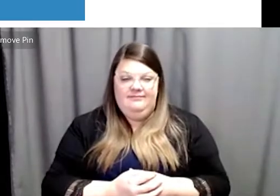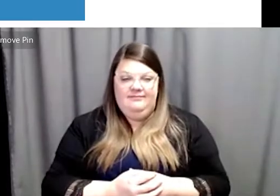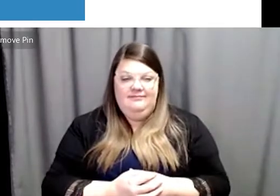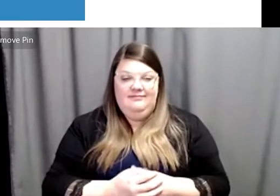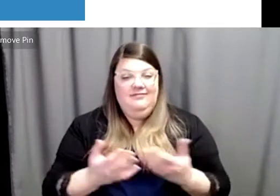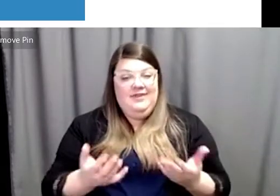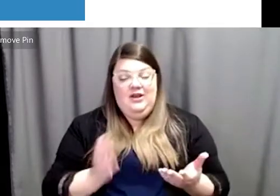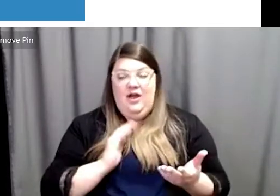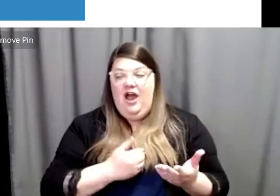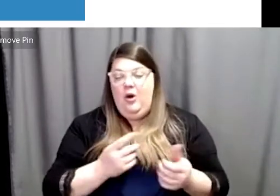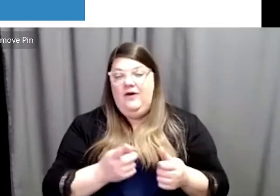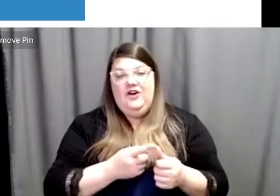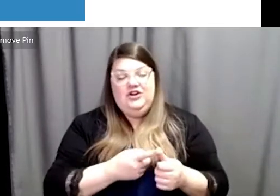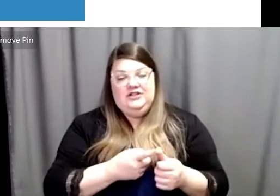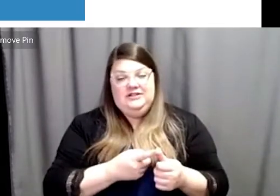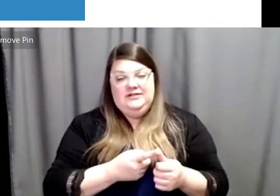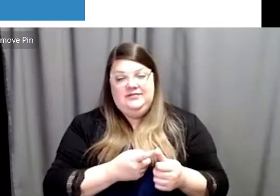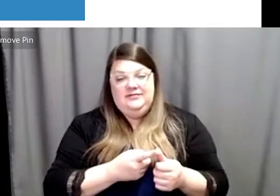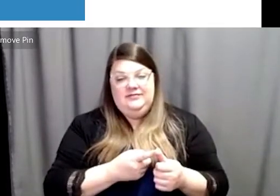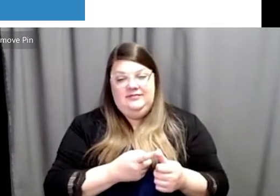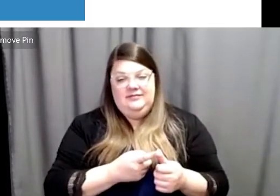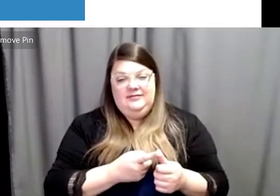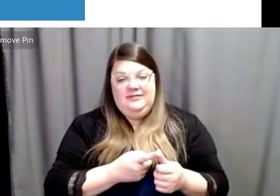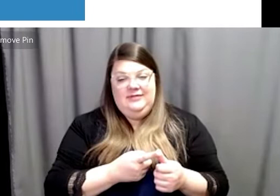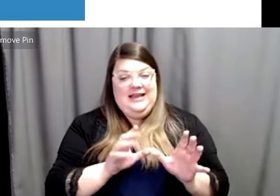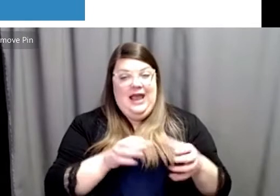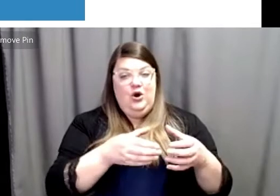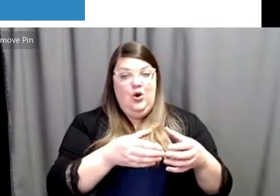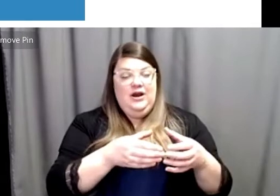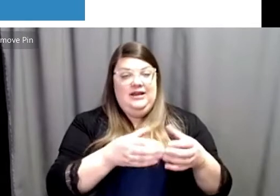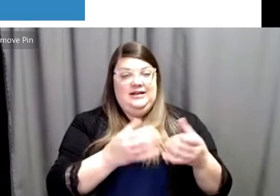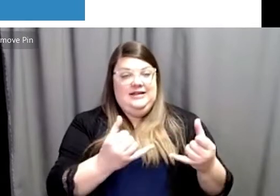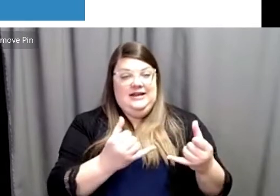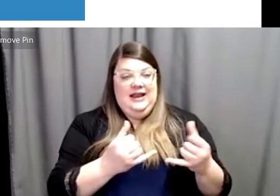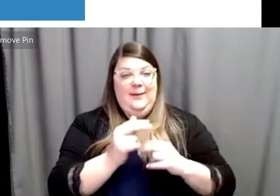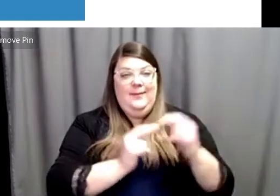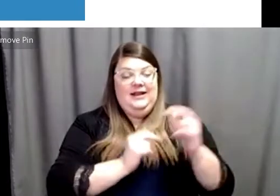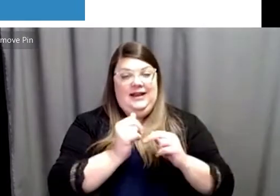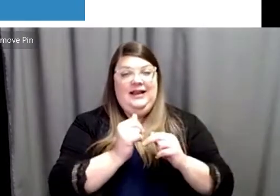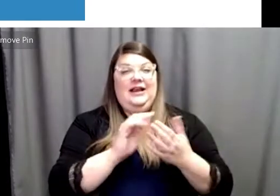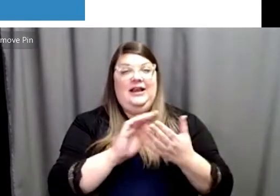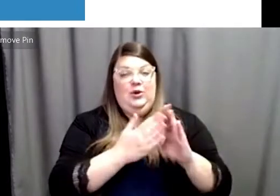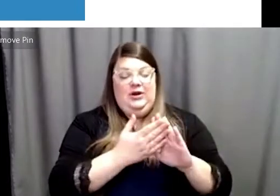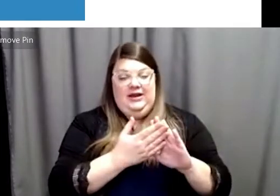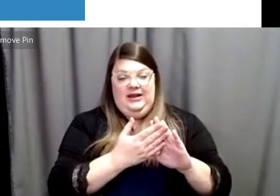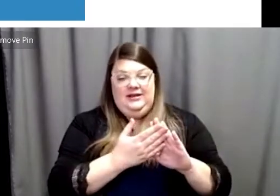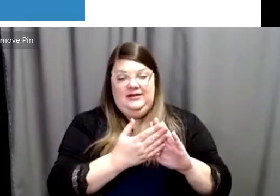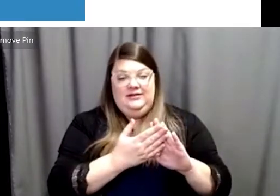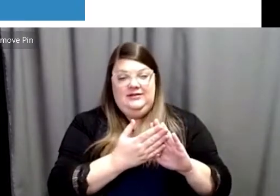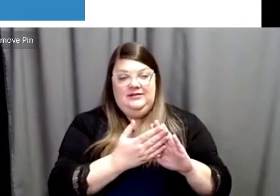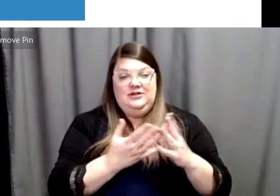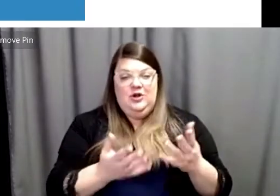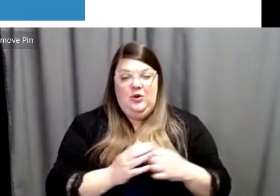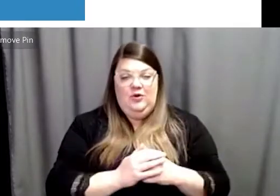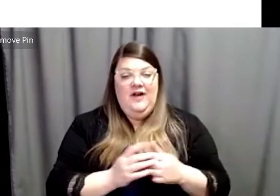So our first category today is building community. So